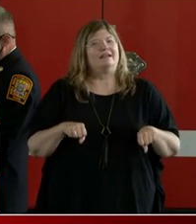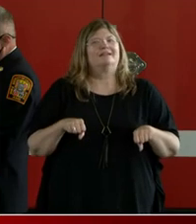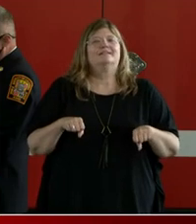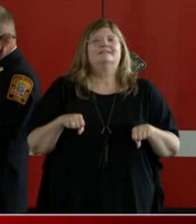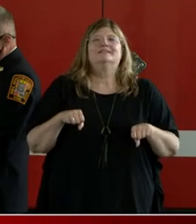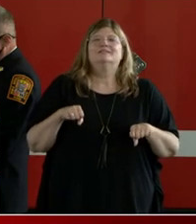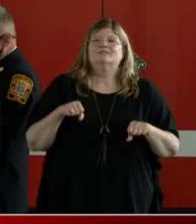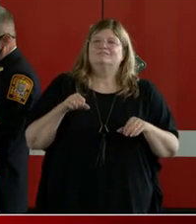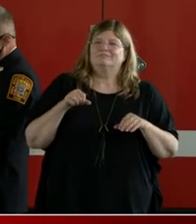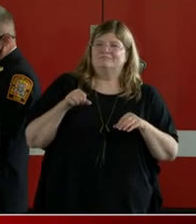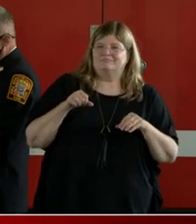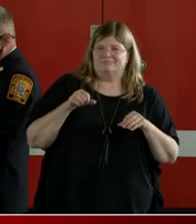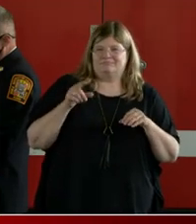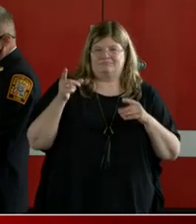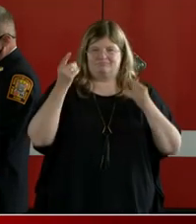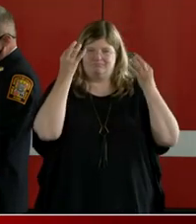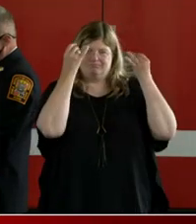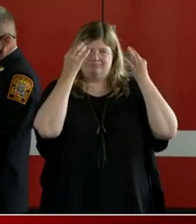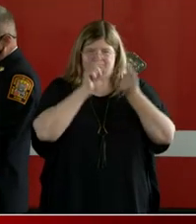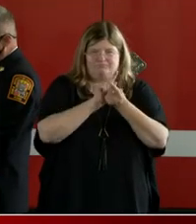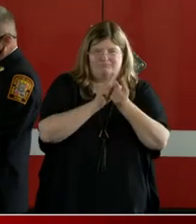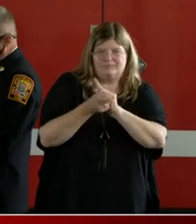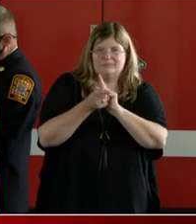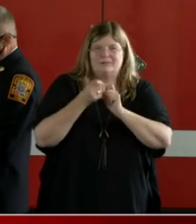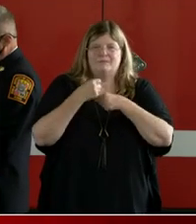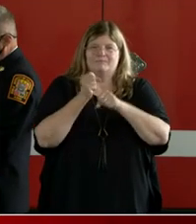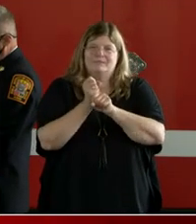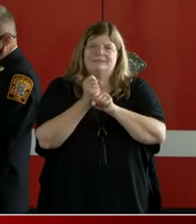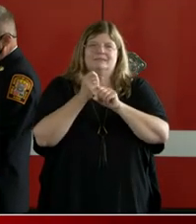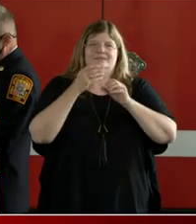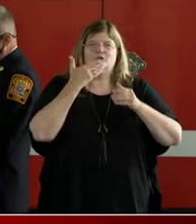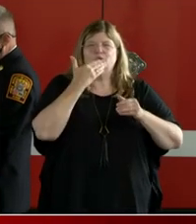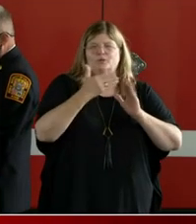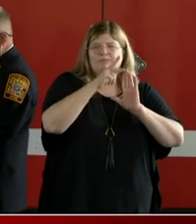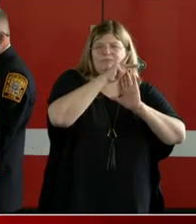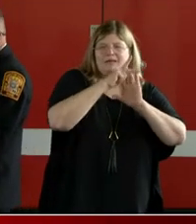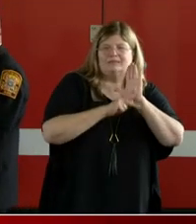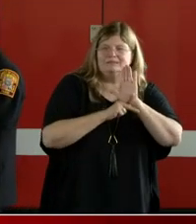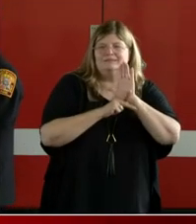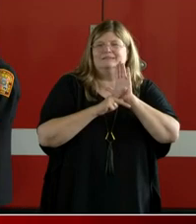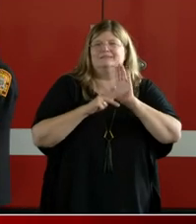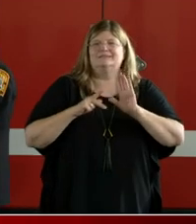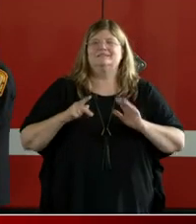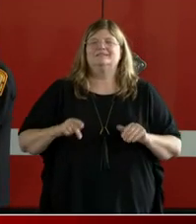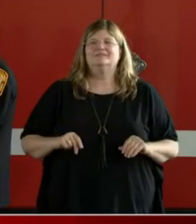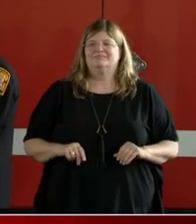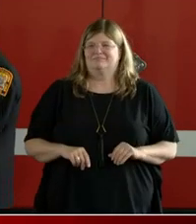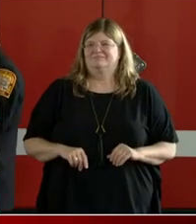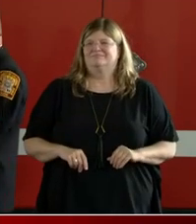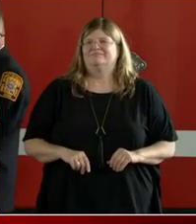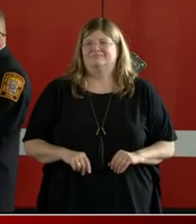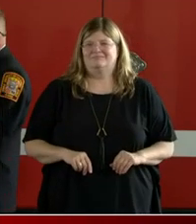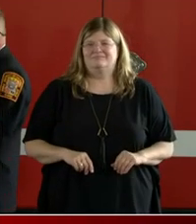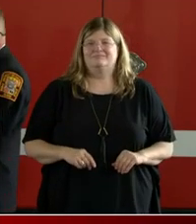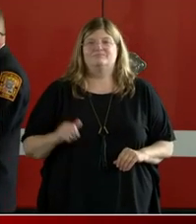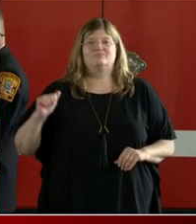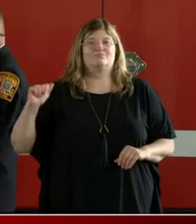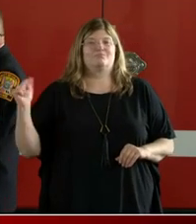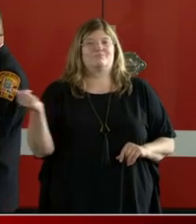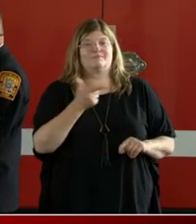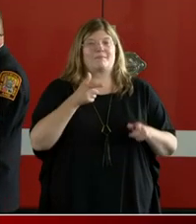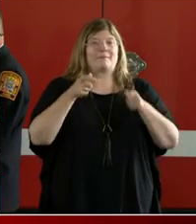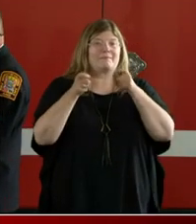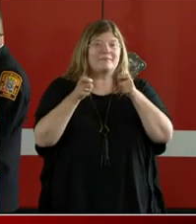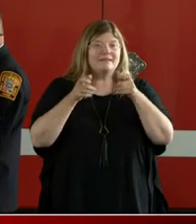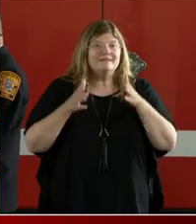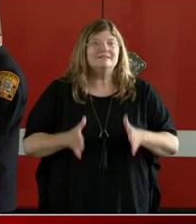into action and policy. And for that, I thank you. To all our administrative workers, from my assistant, Deborah